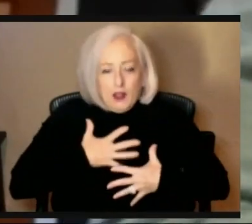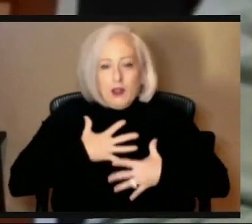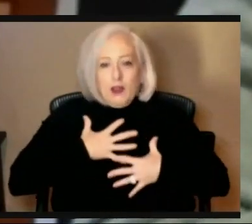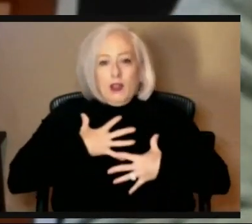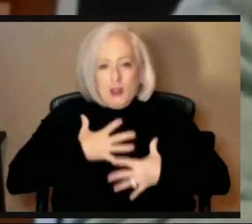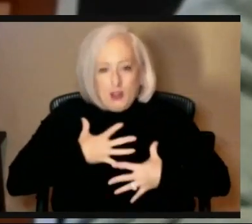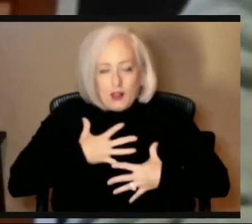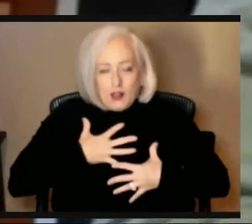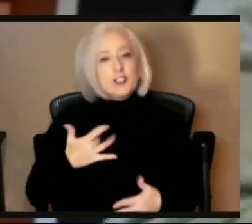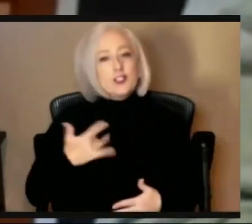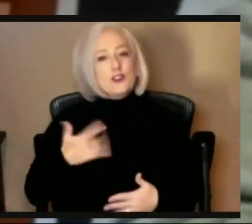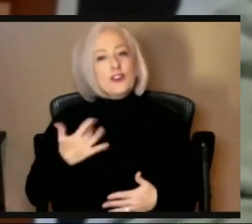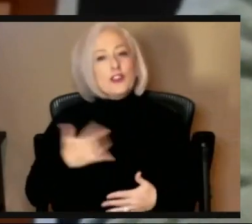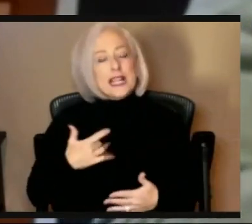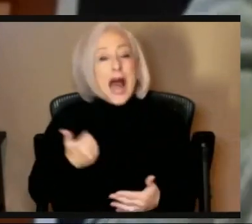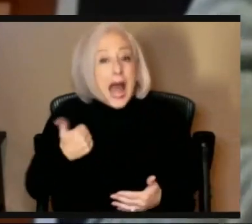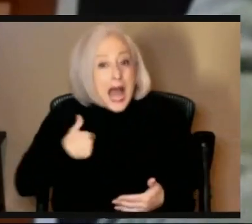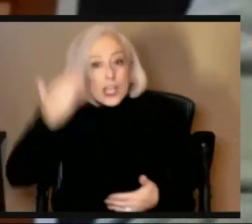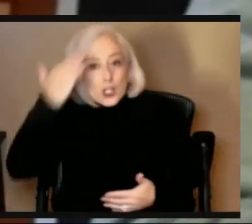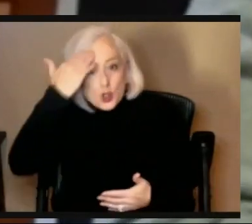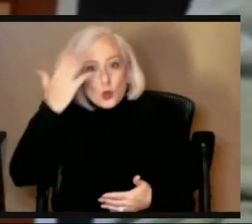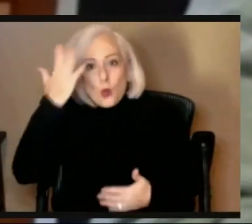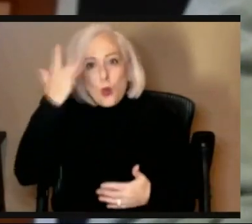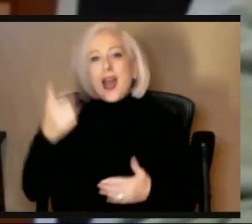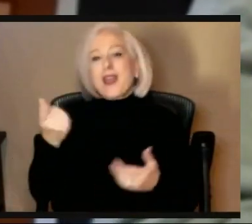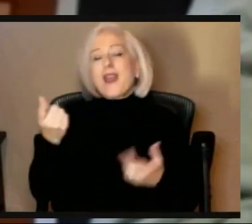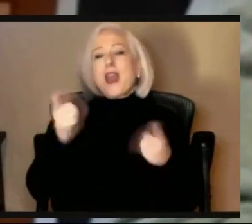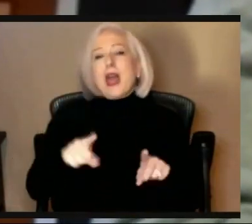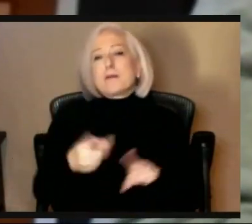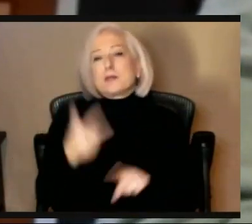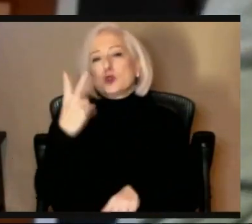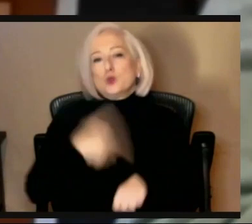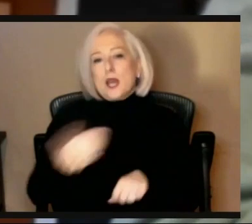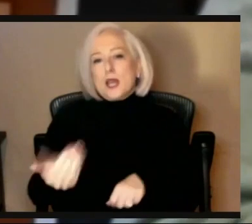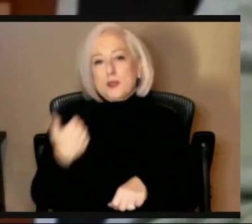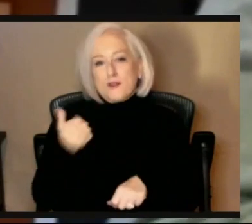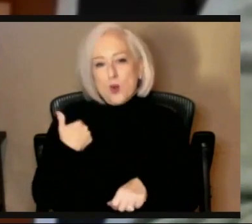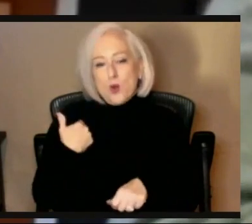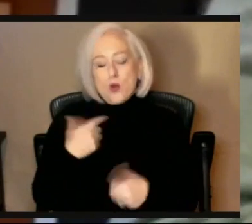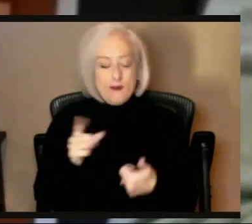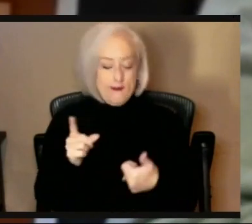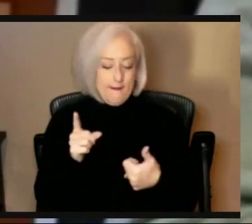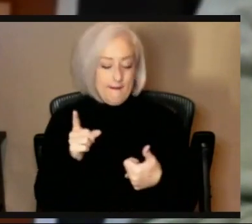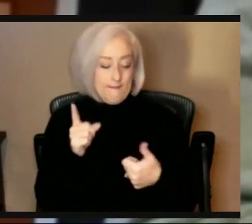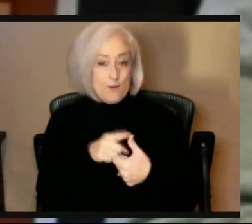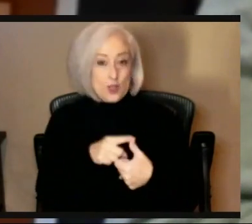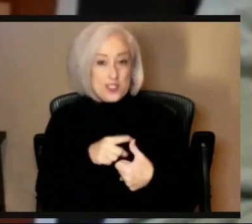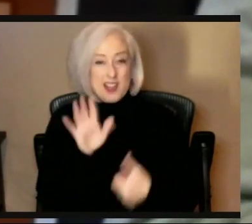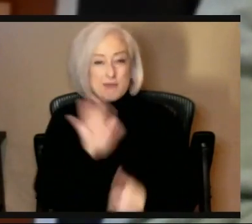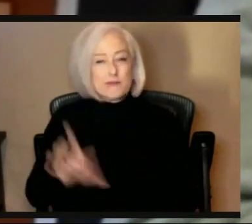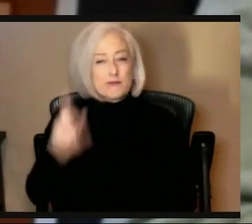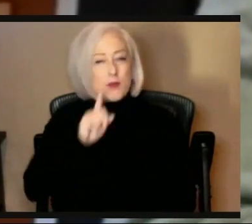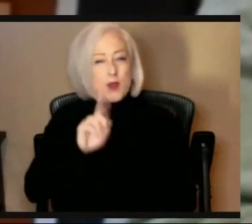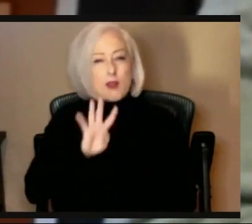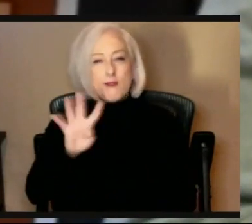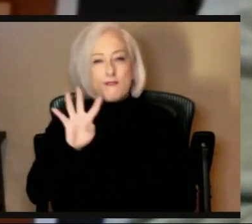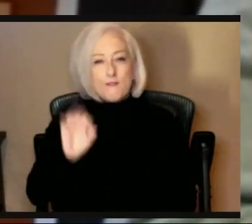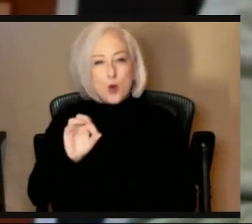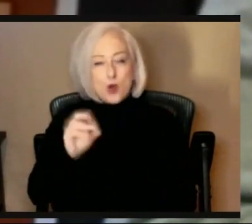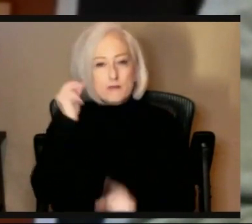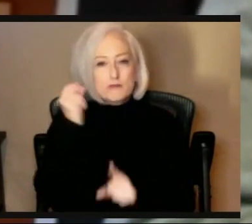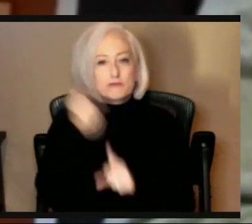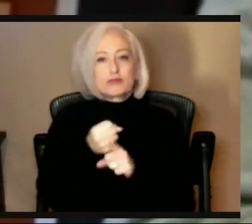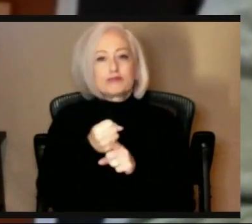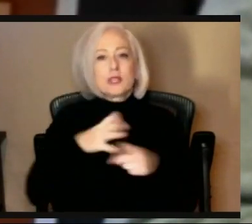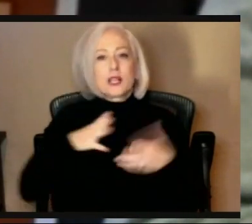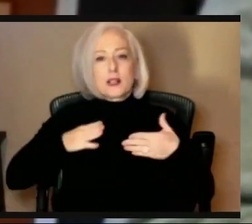You know it. I knew it because it had happened to me twice before. It happened to me when I was around 40, I think, a spontaneous collapsed